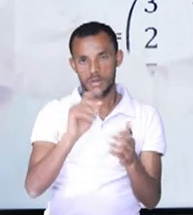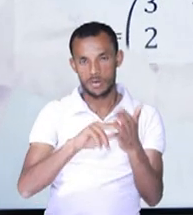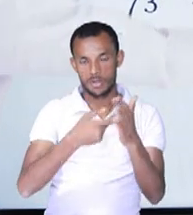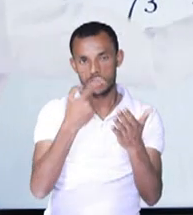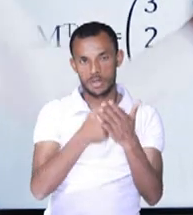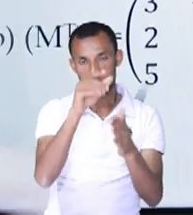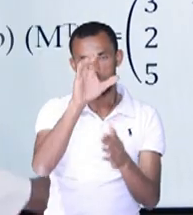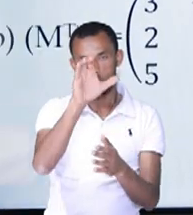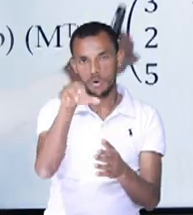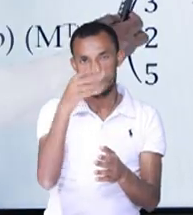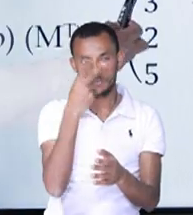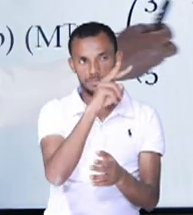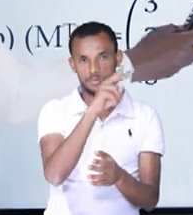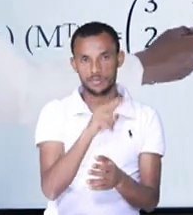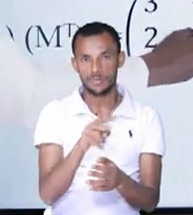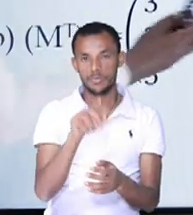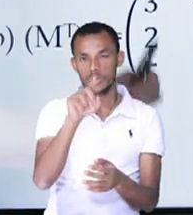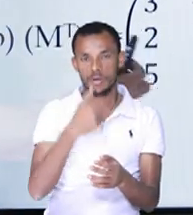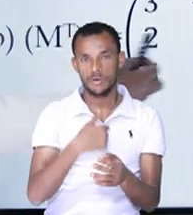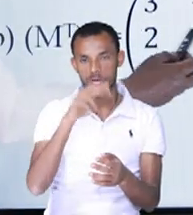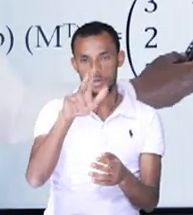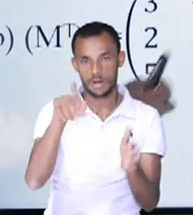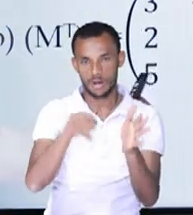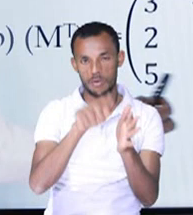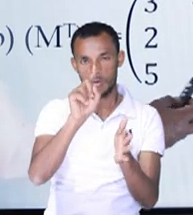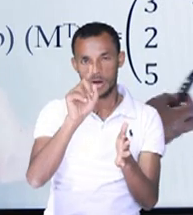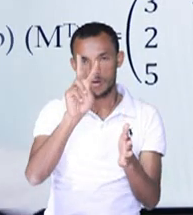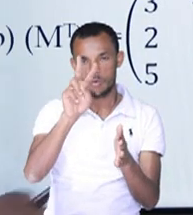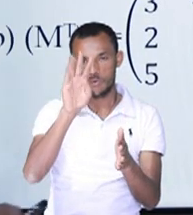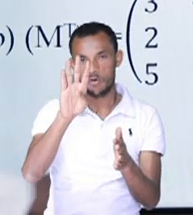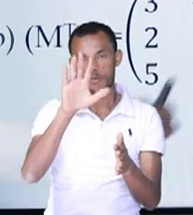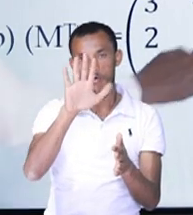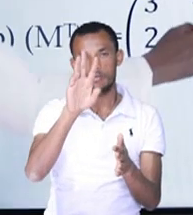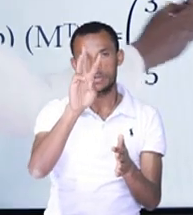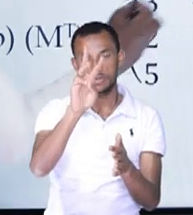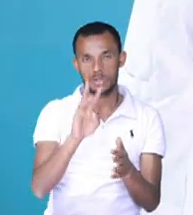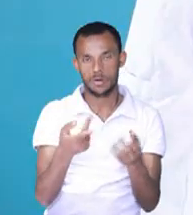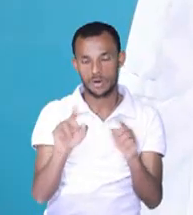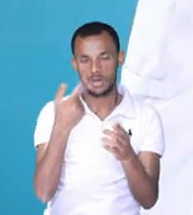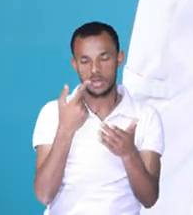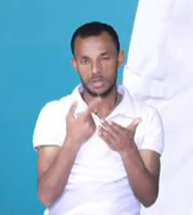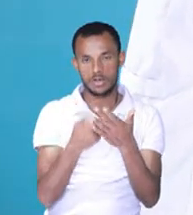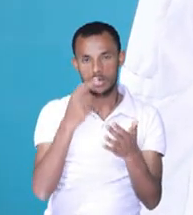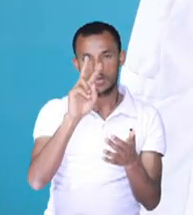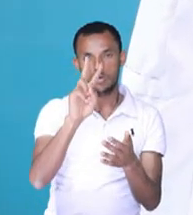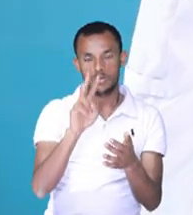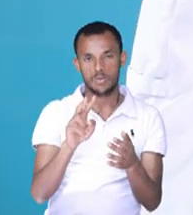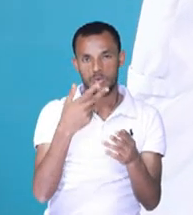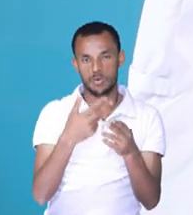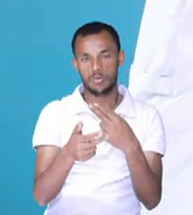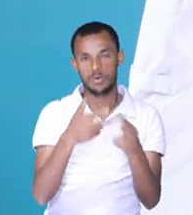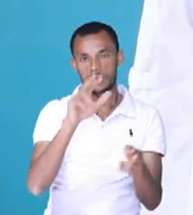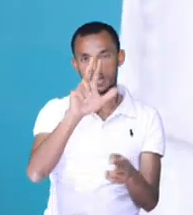column. You have 3, -1, 2, 4, 5, 6. When this 3 by